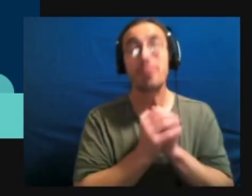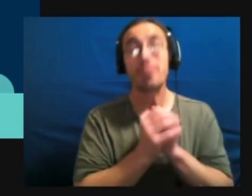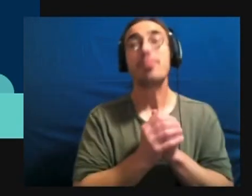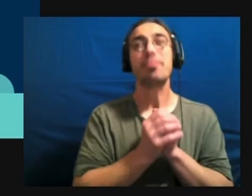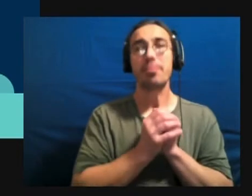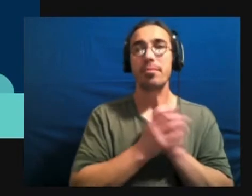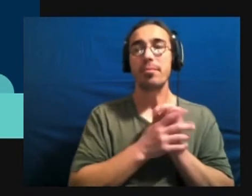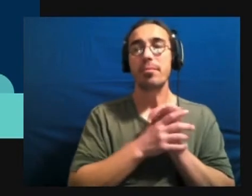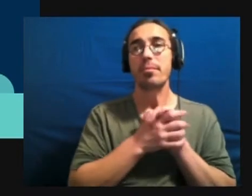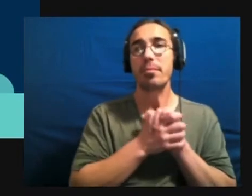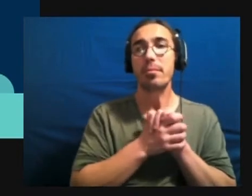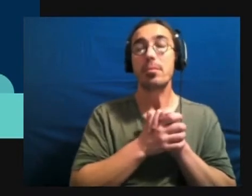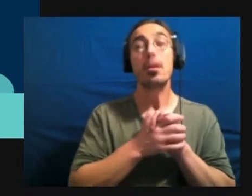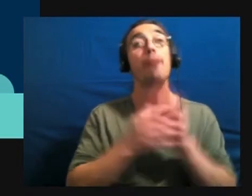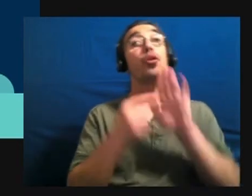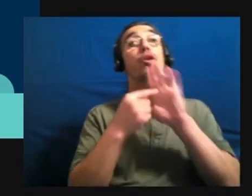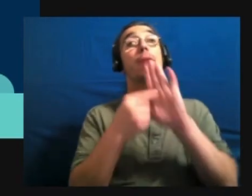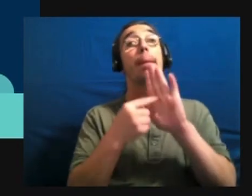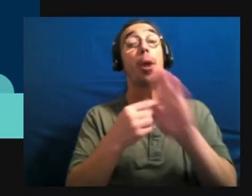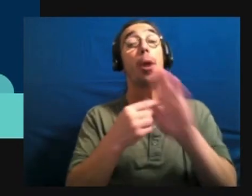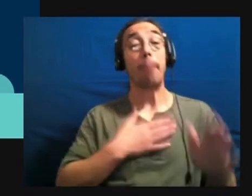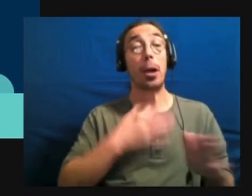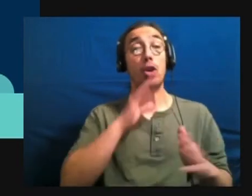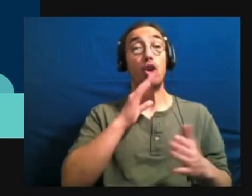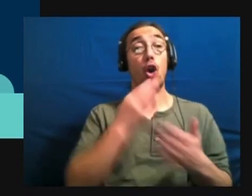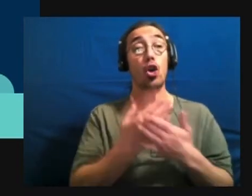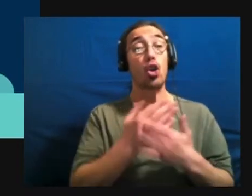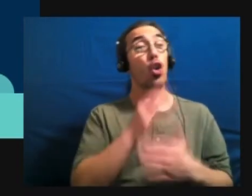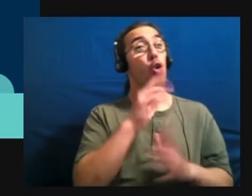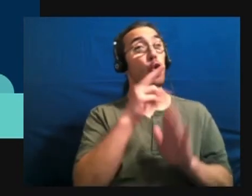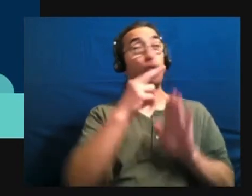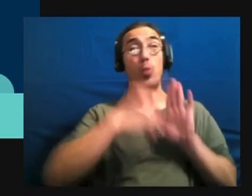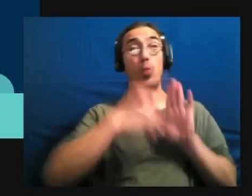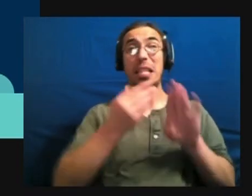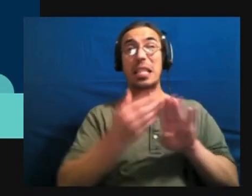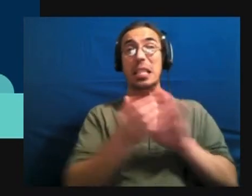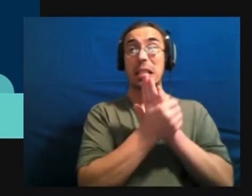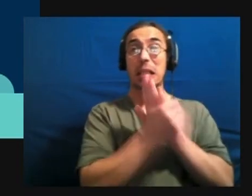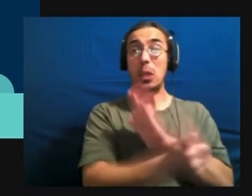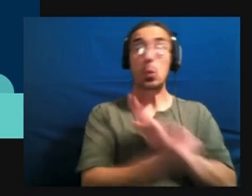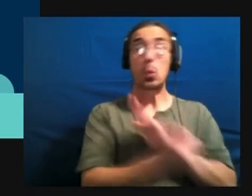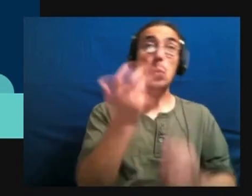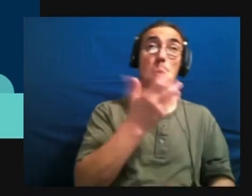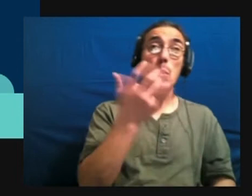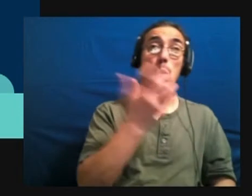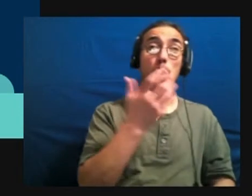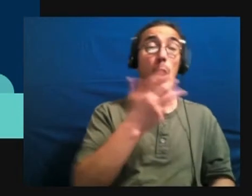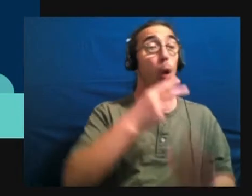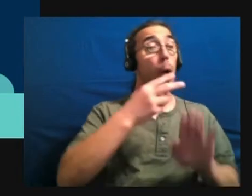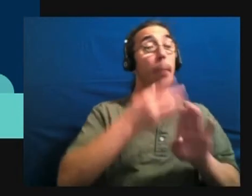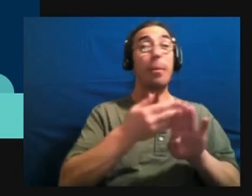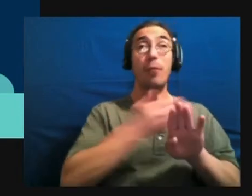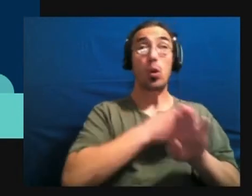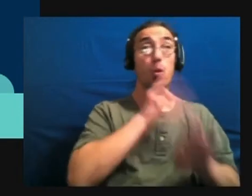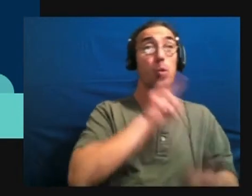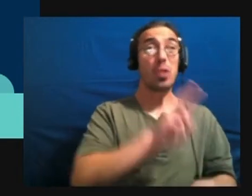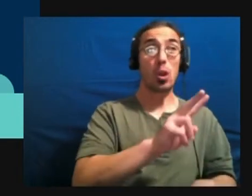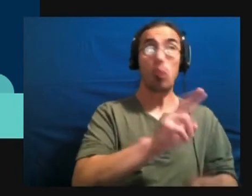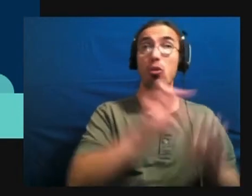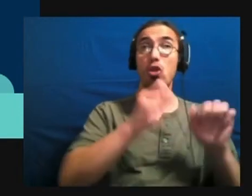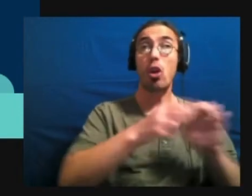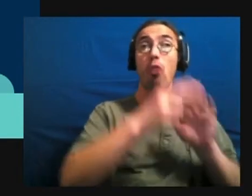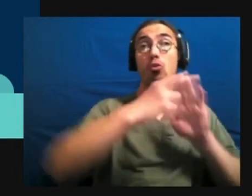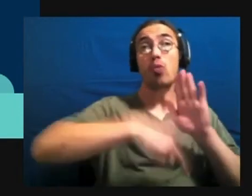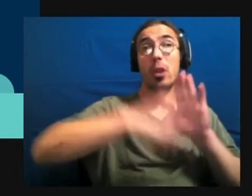like with my daughter and her reading, she was reading before she was 2. I couldn't read until 5th